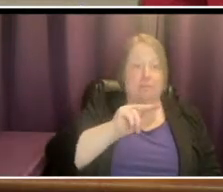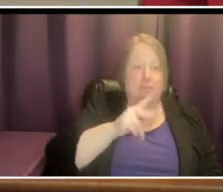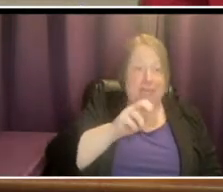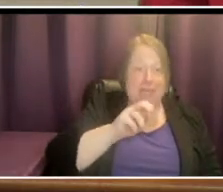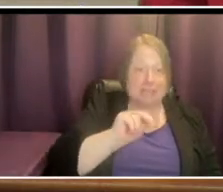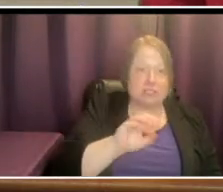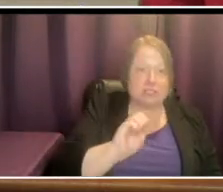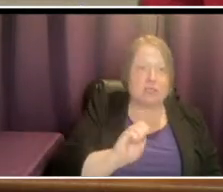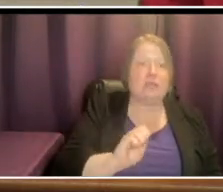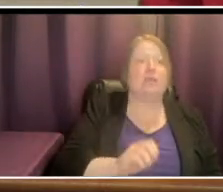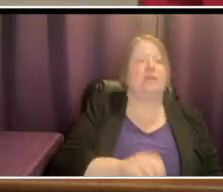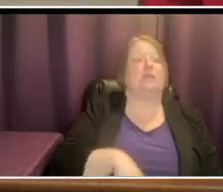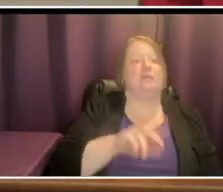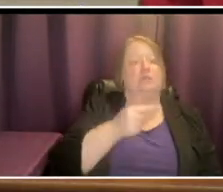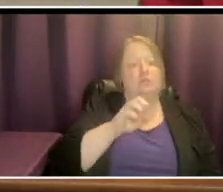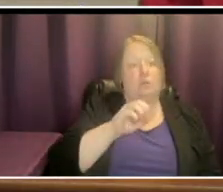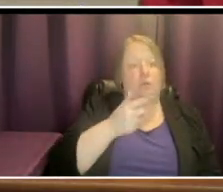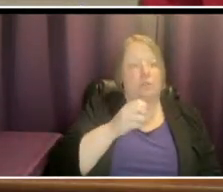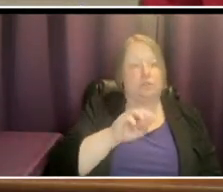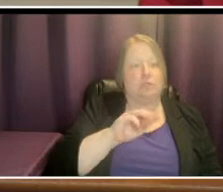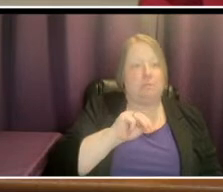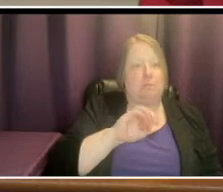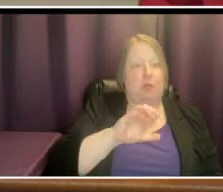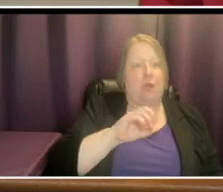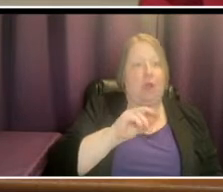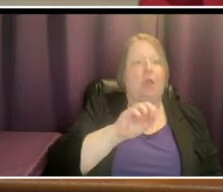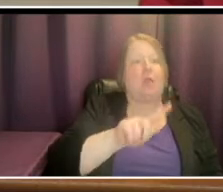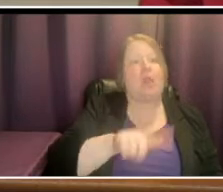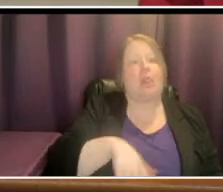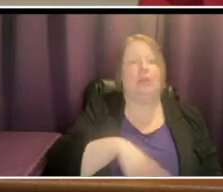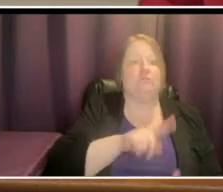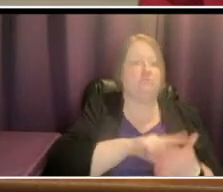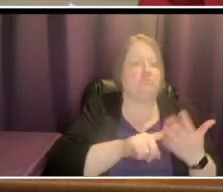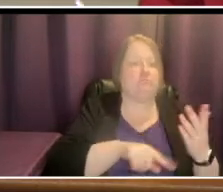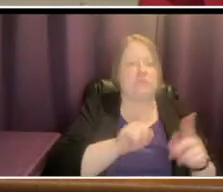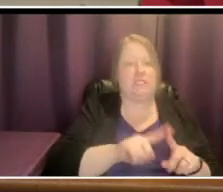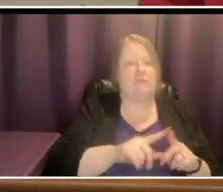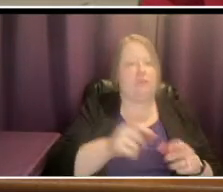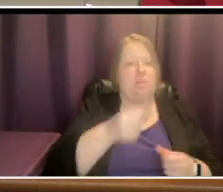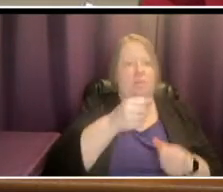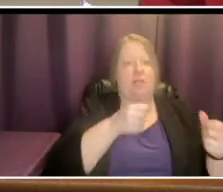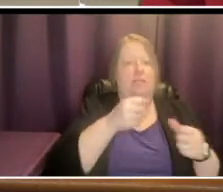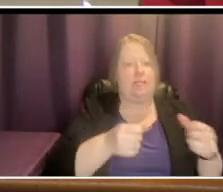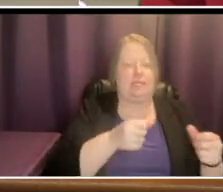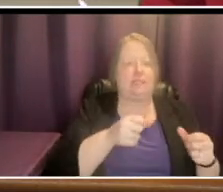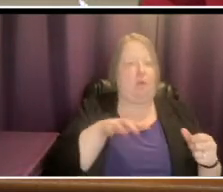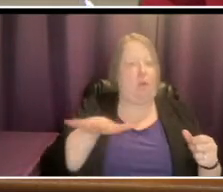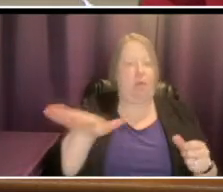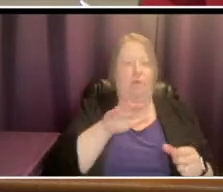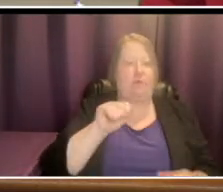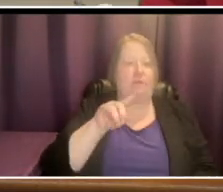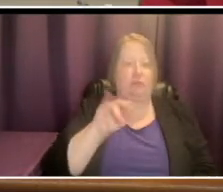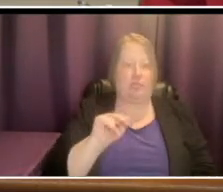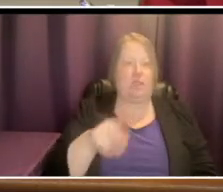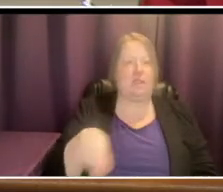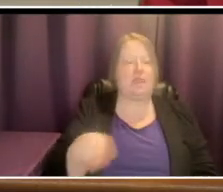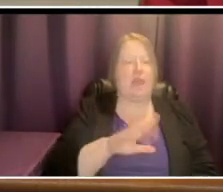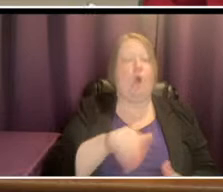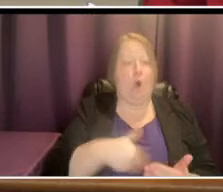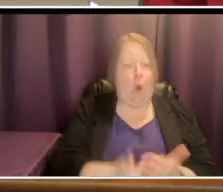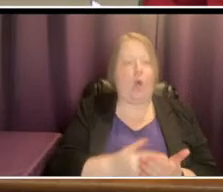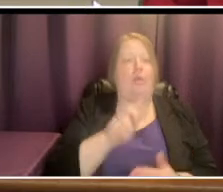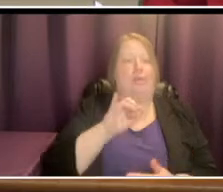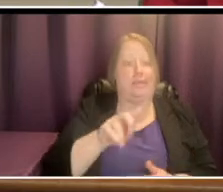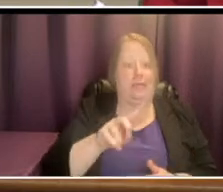Whip John Thune, and countless other appointees across the administration. All of them did what President Trump was